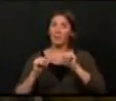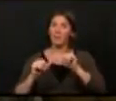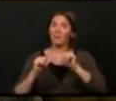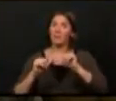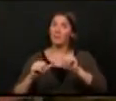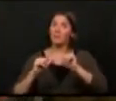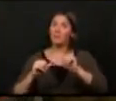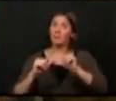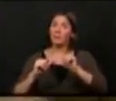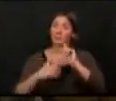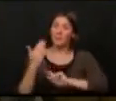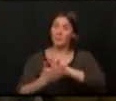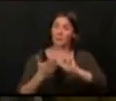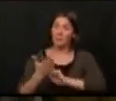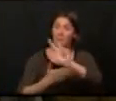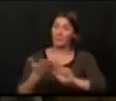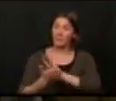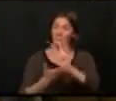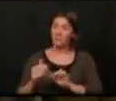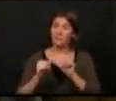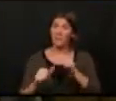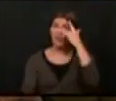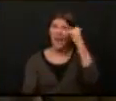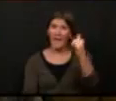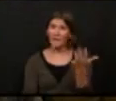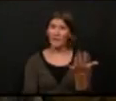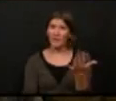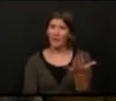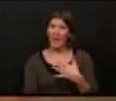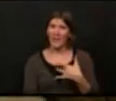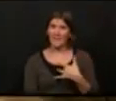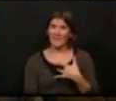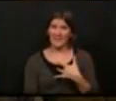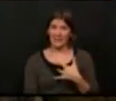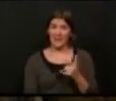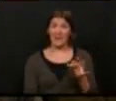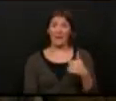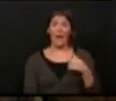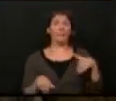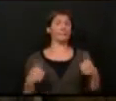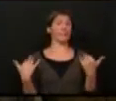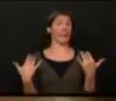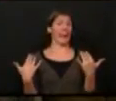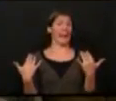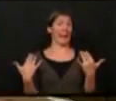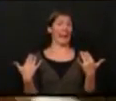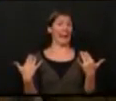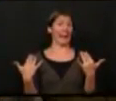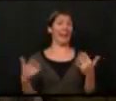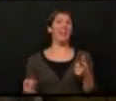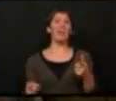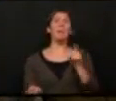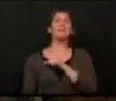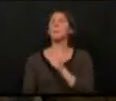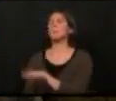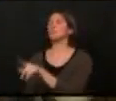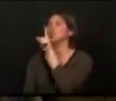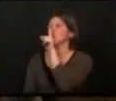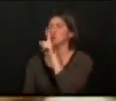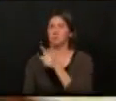people don't intervene. And the kind of intervention, if I'm not called down, will just be a talking to. The Saturday